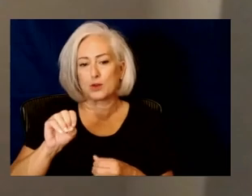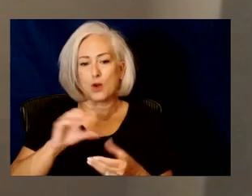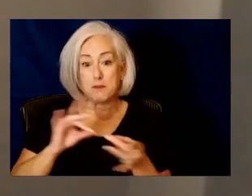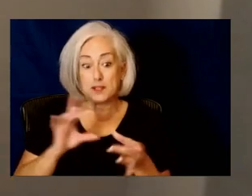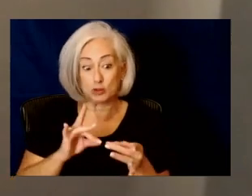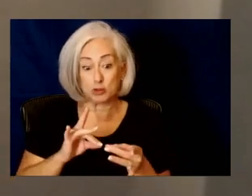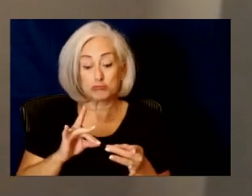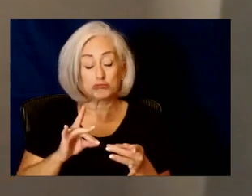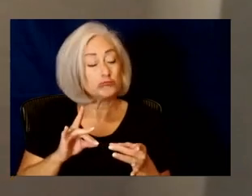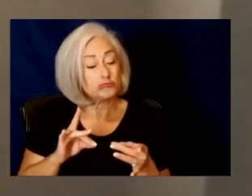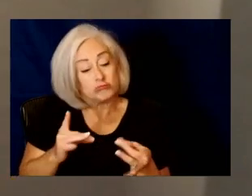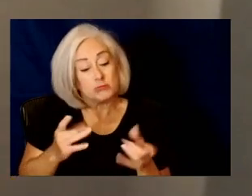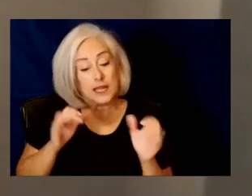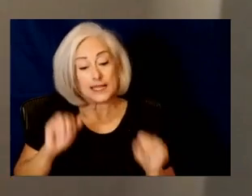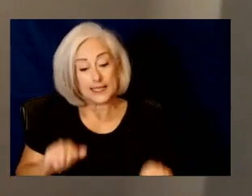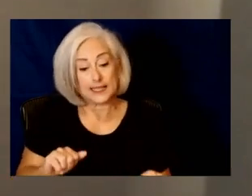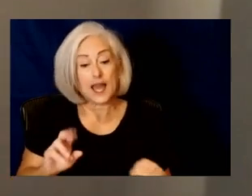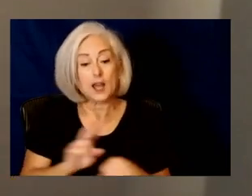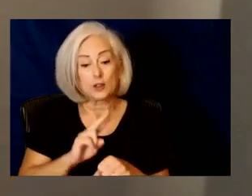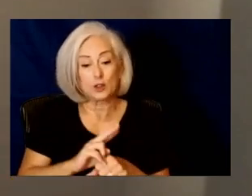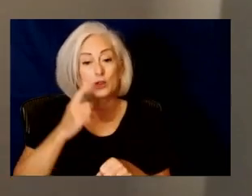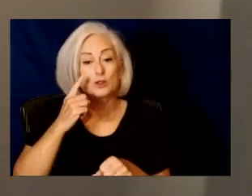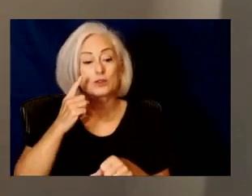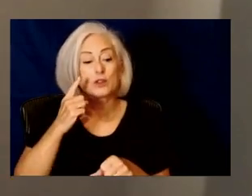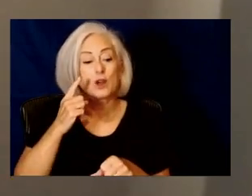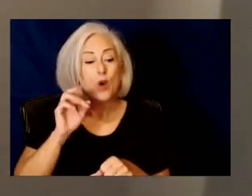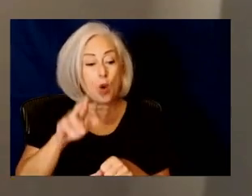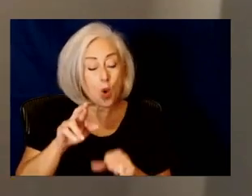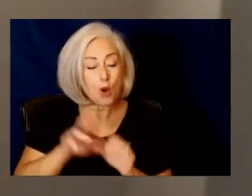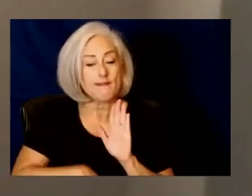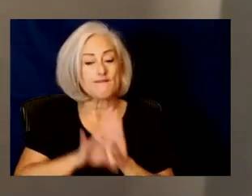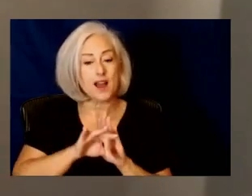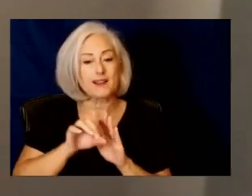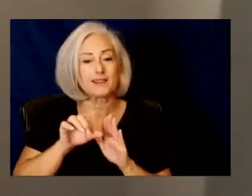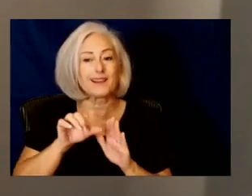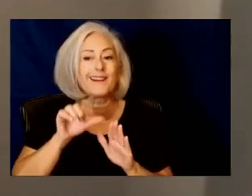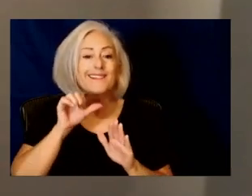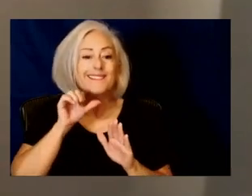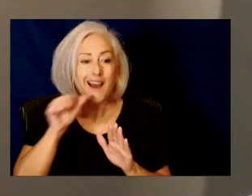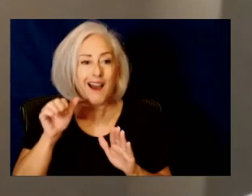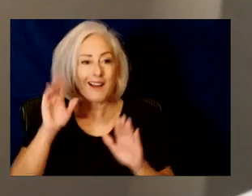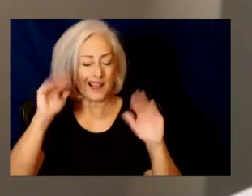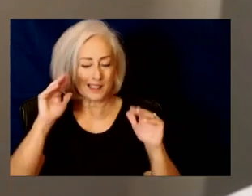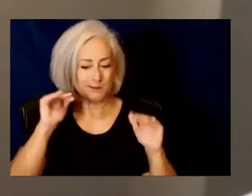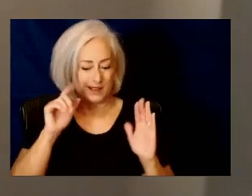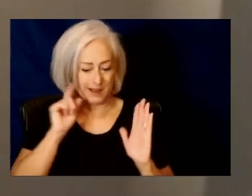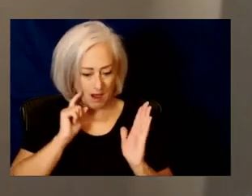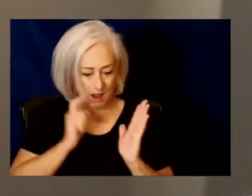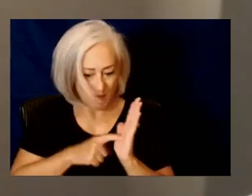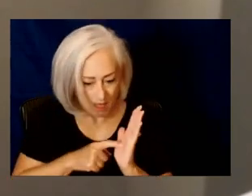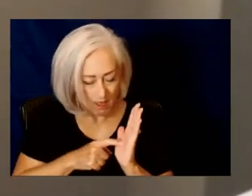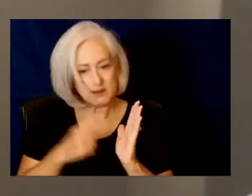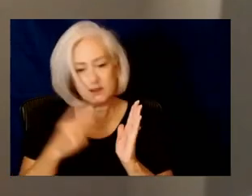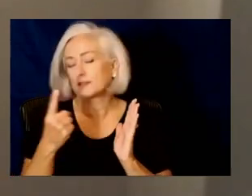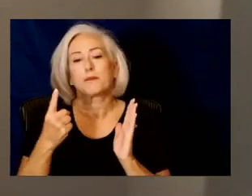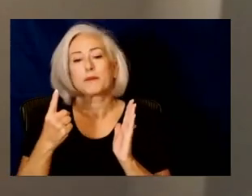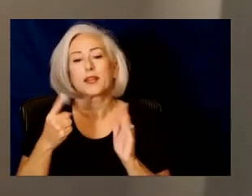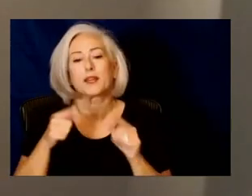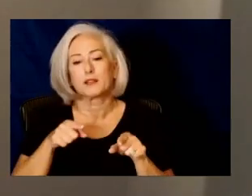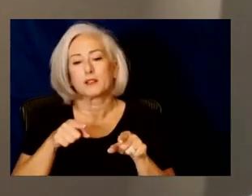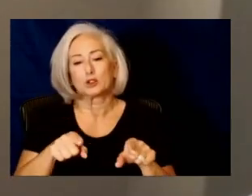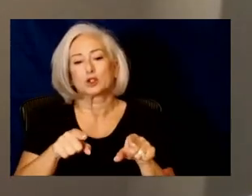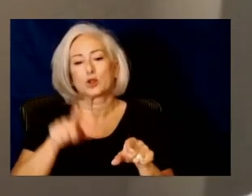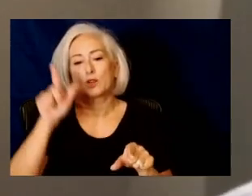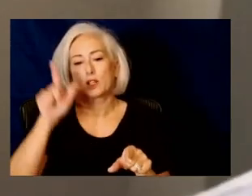uncommon for us to find other unexpected things or diagnoses on the low-dose lung cancer screening